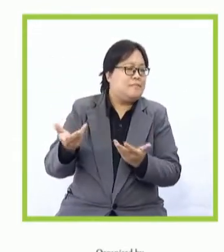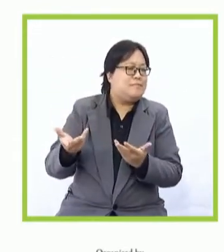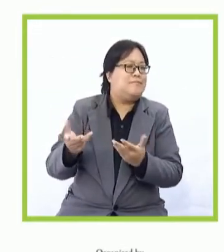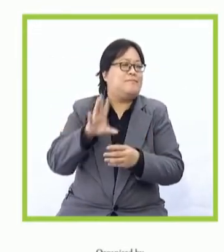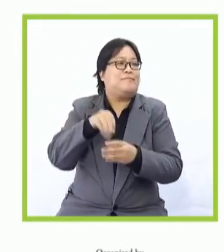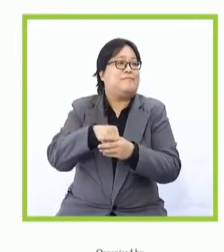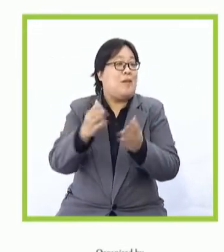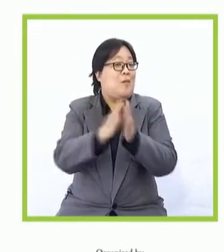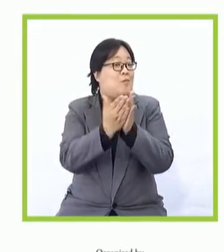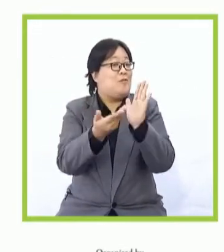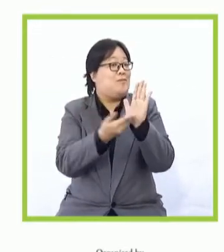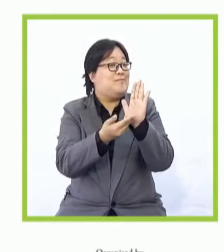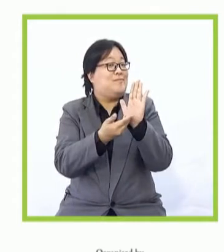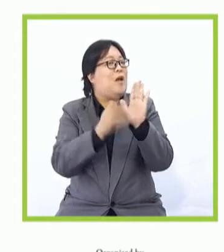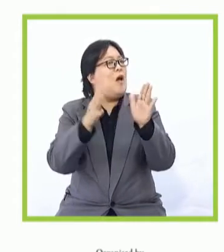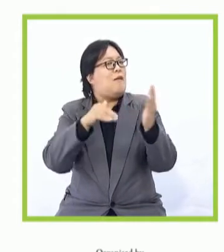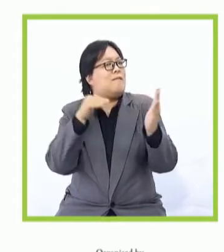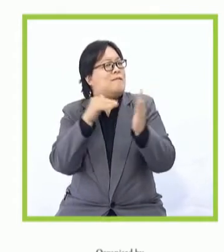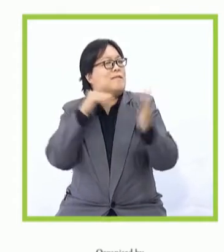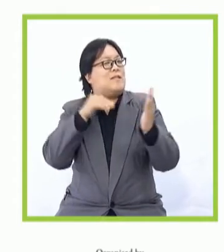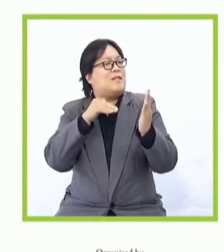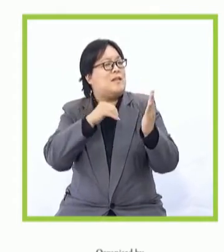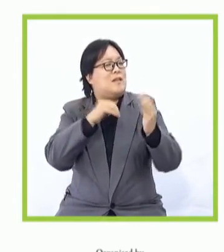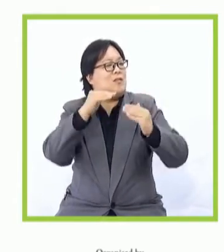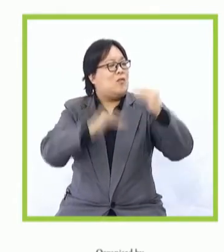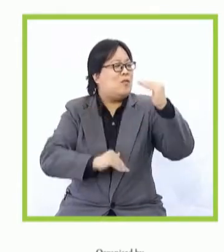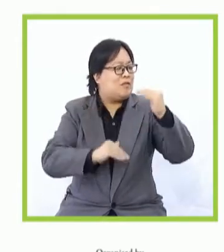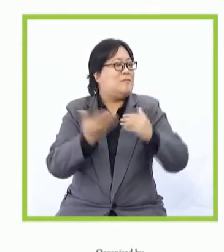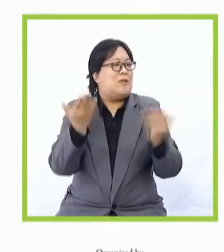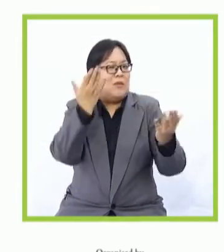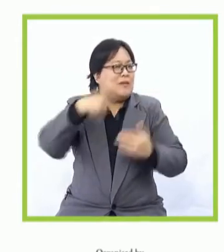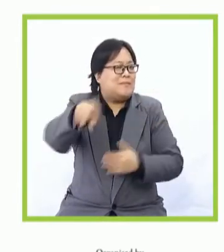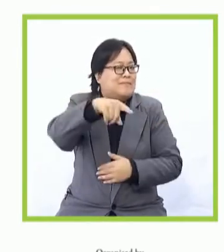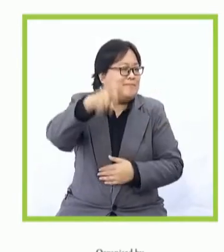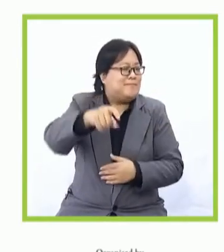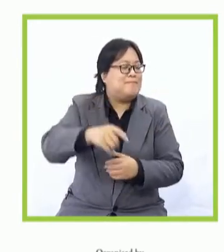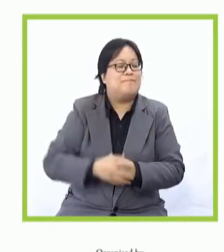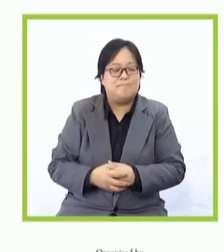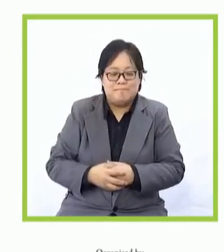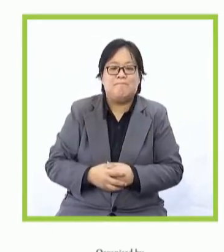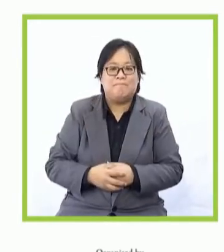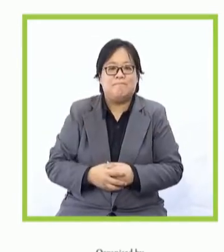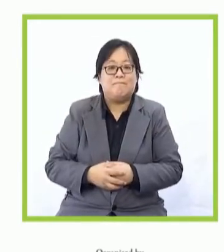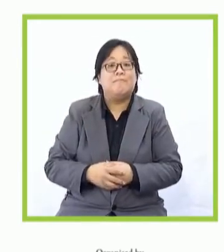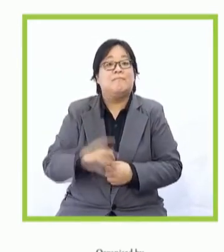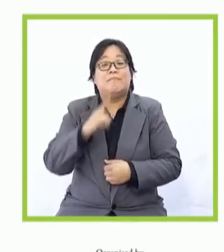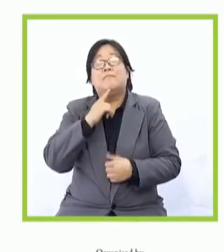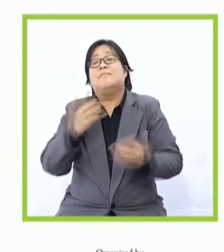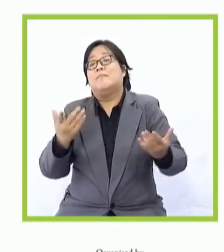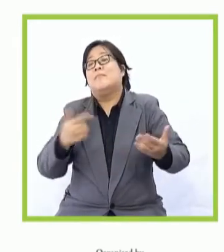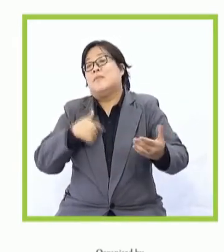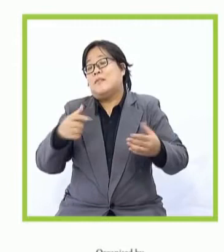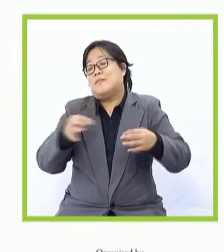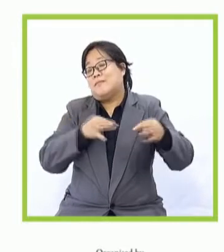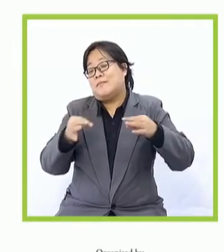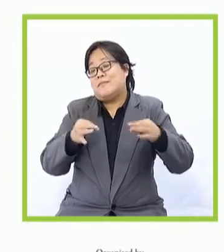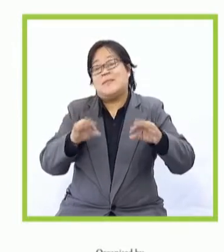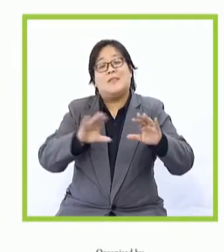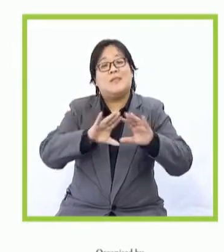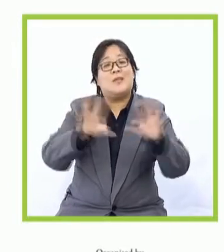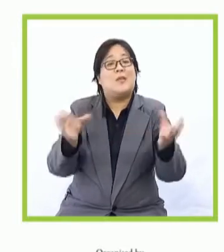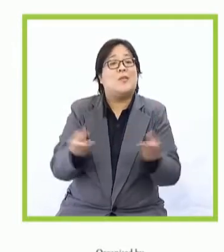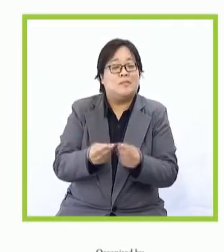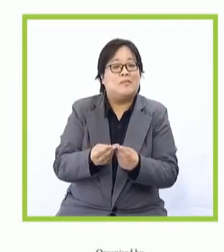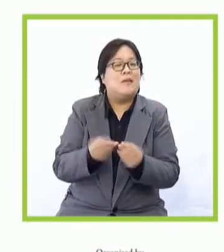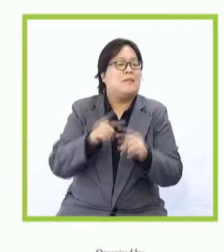in this book, How to Fight Inequality and Why That Fight Needs You. I won't have the time to describe the whole book, so I'll